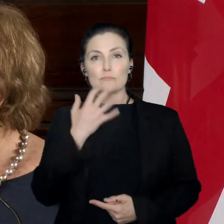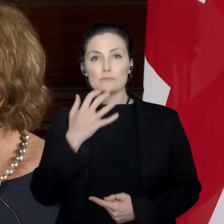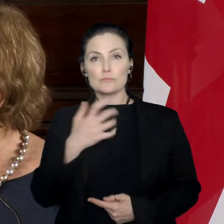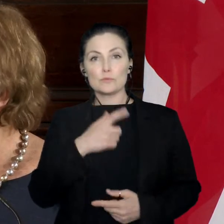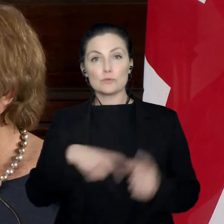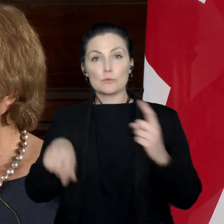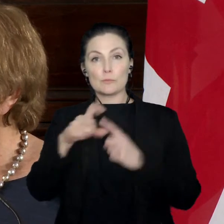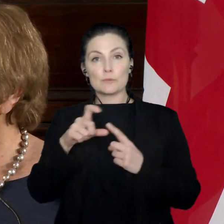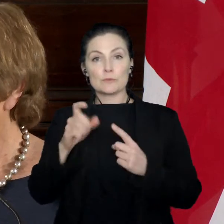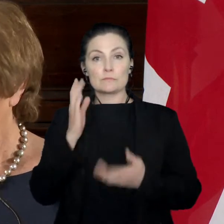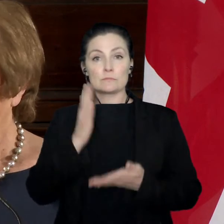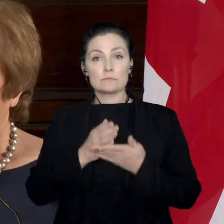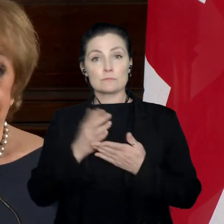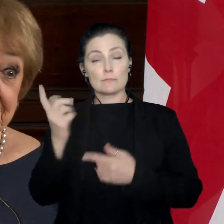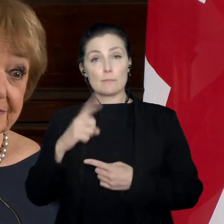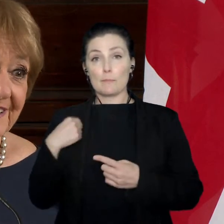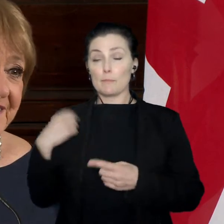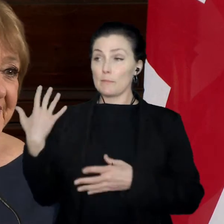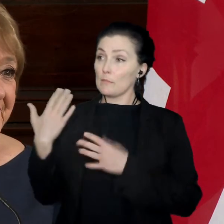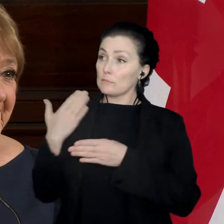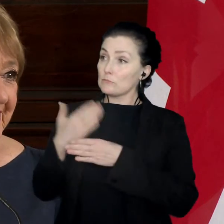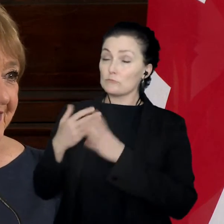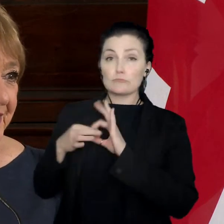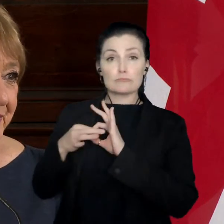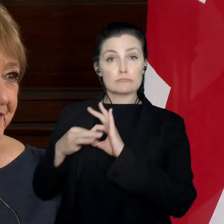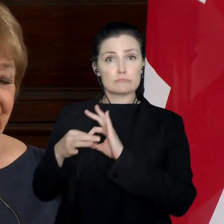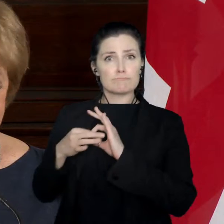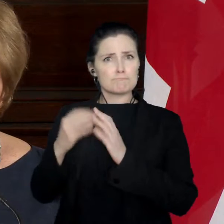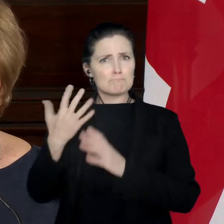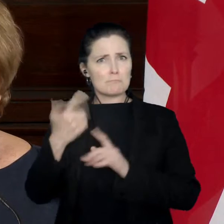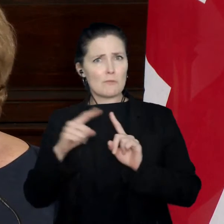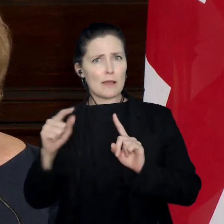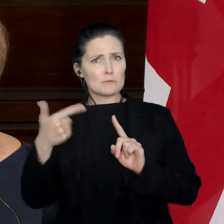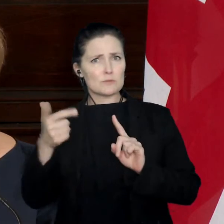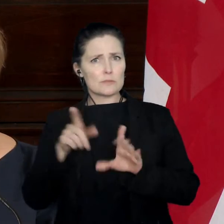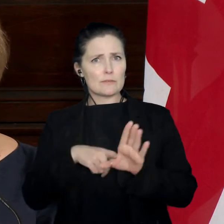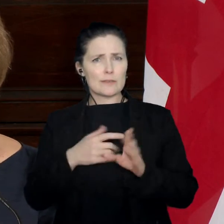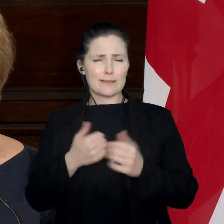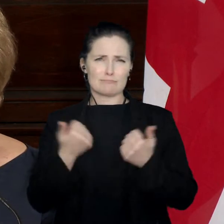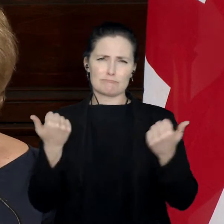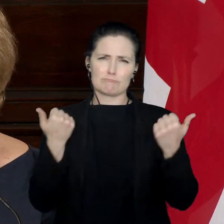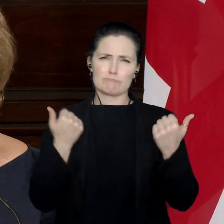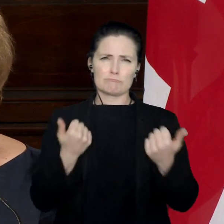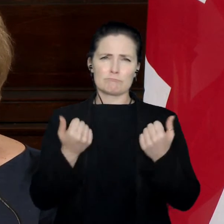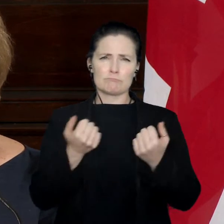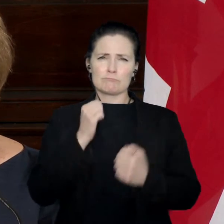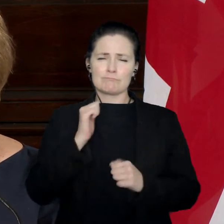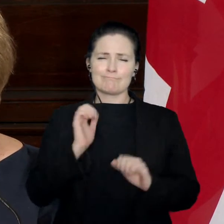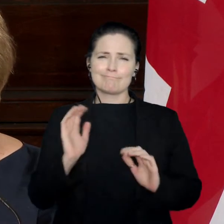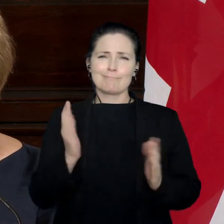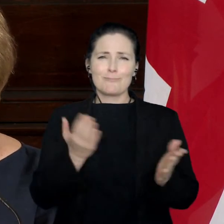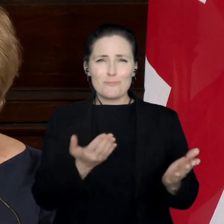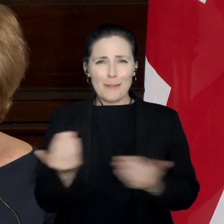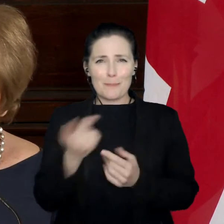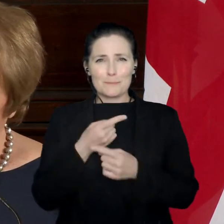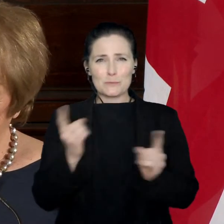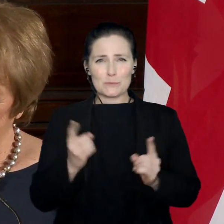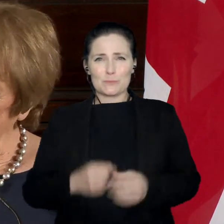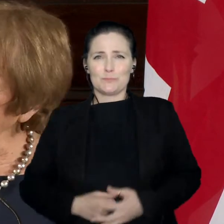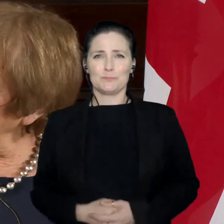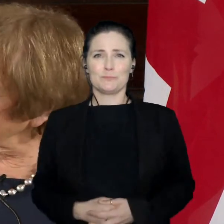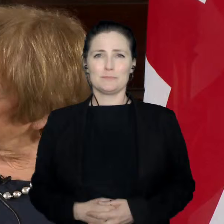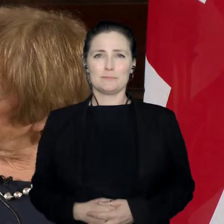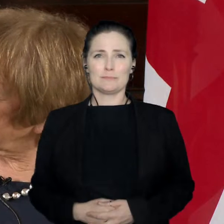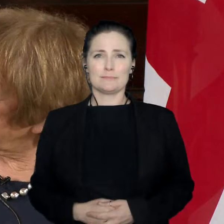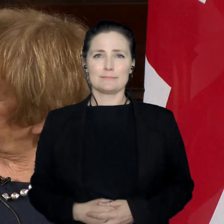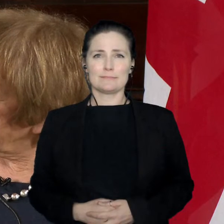I've worked with over the last 5-7 years. So really warm welcome to you. I